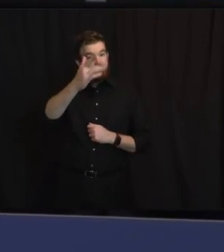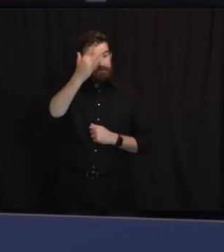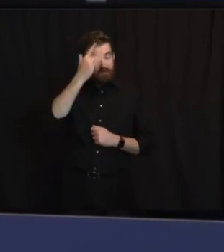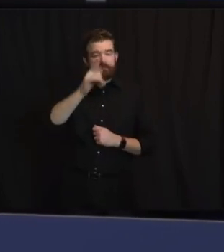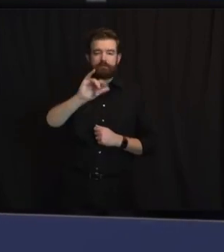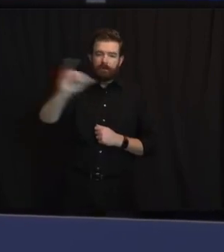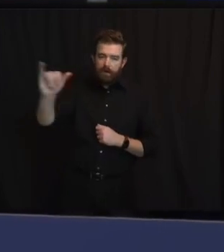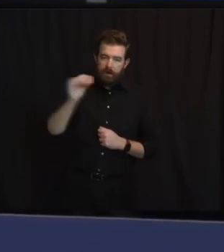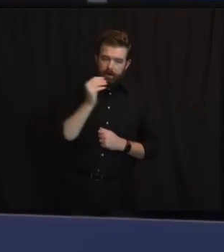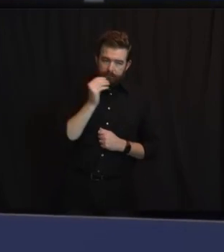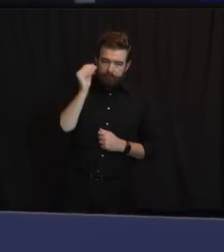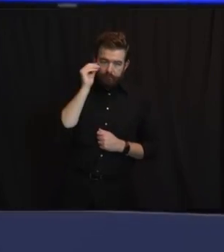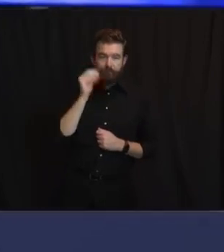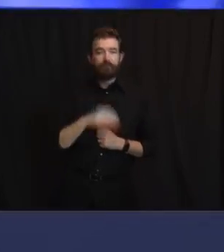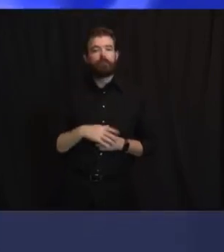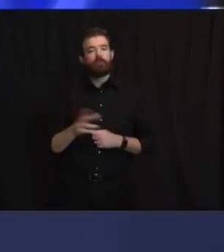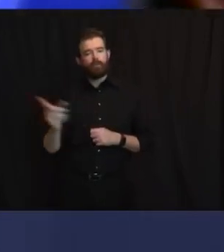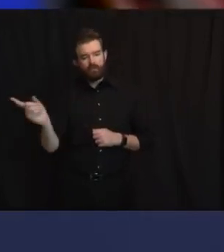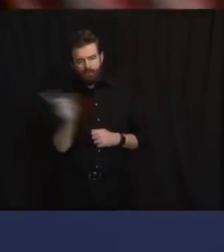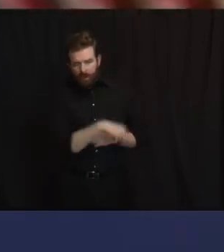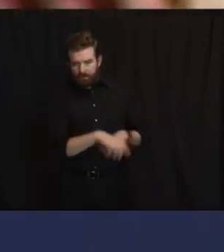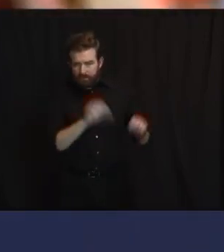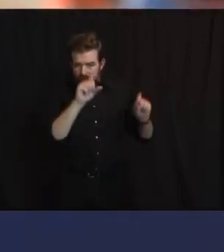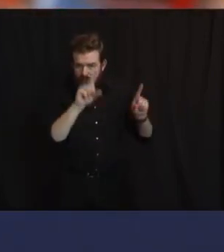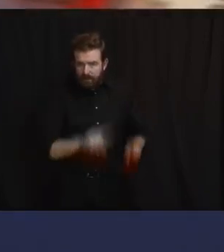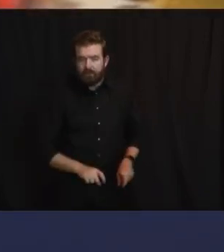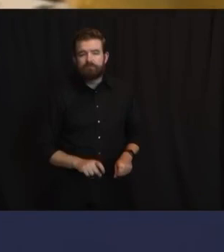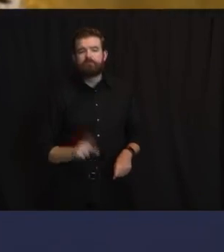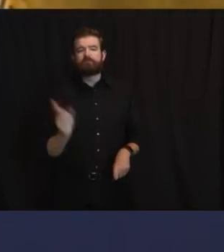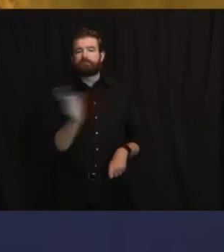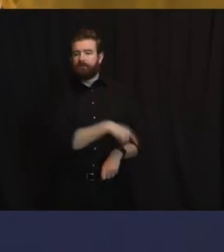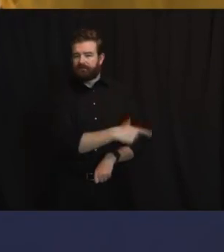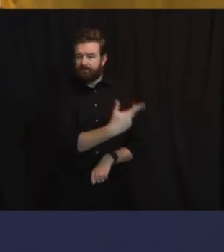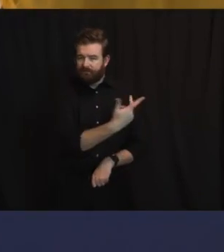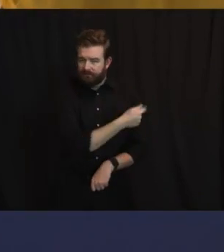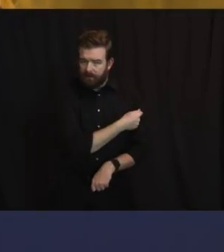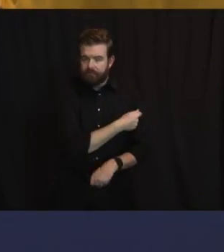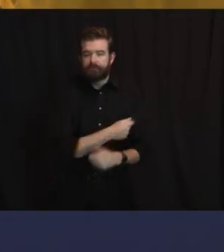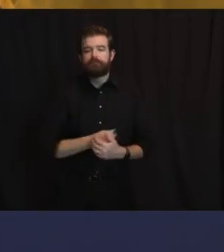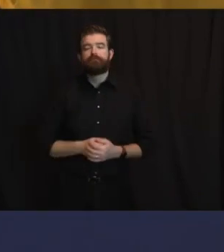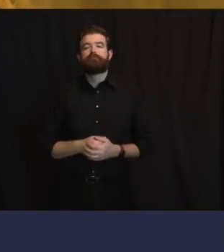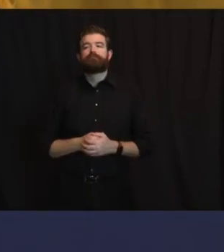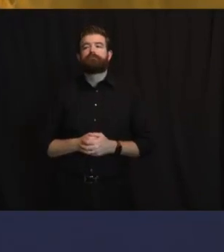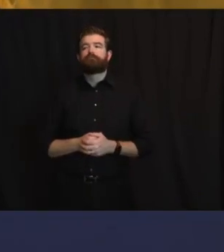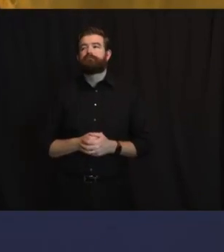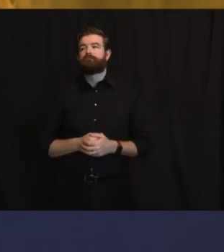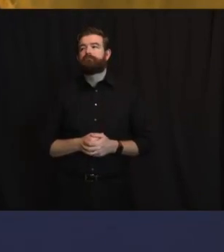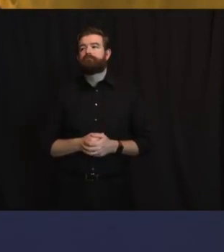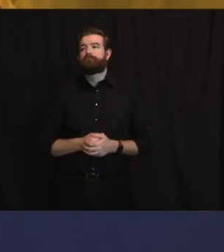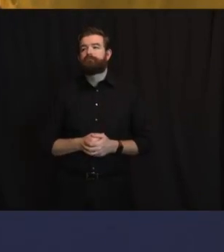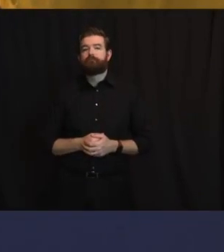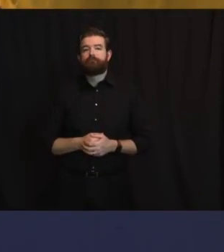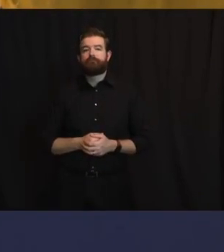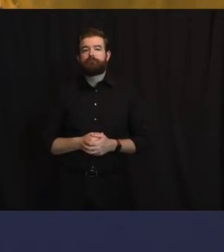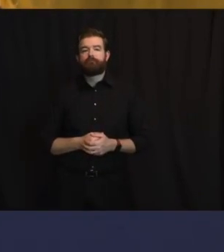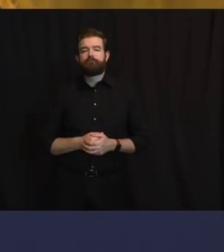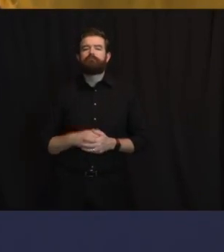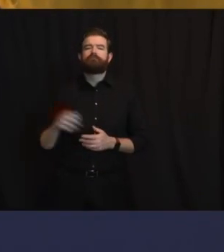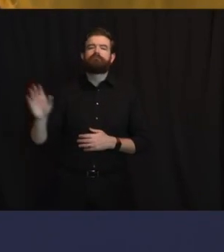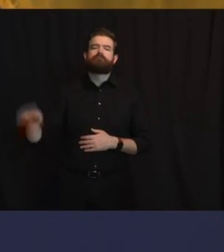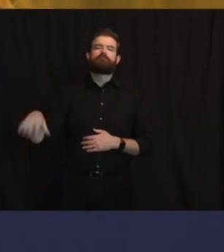vaccinated. Thank you. Judy, thank you. A couple of things that I'm worth noting. We've been asked about regional